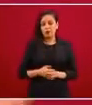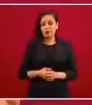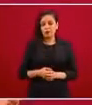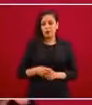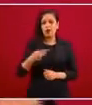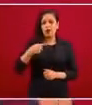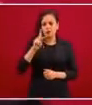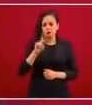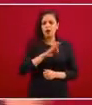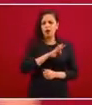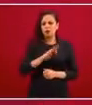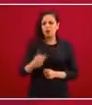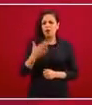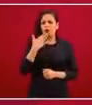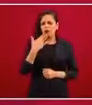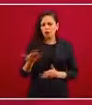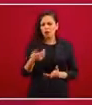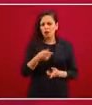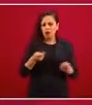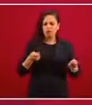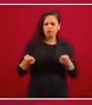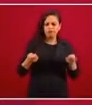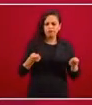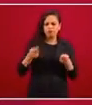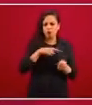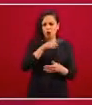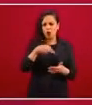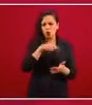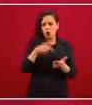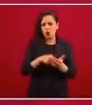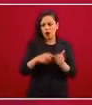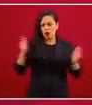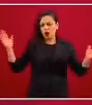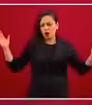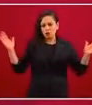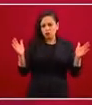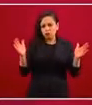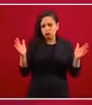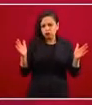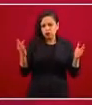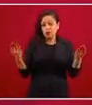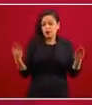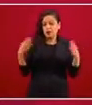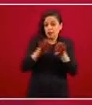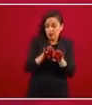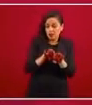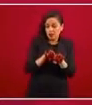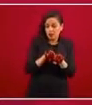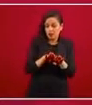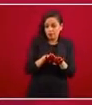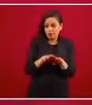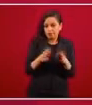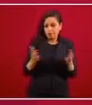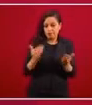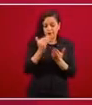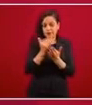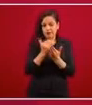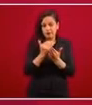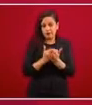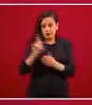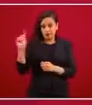a substantial number, but it is a manageable population within an enclosed